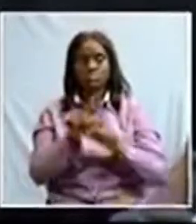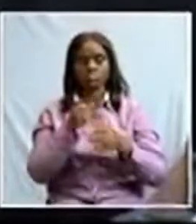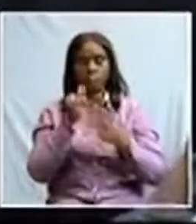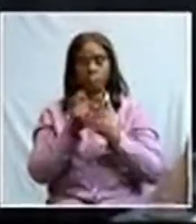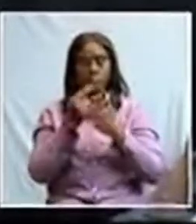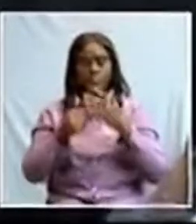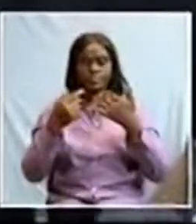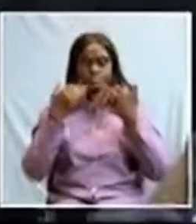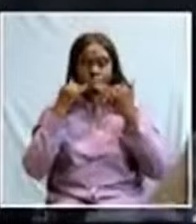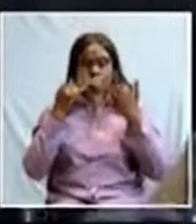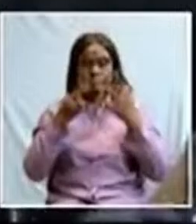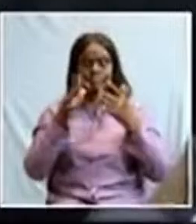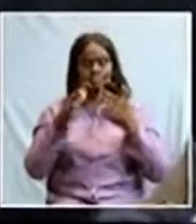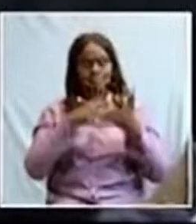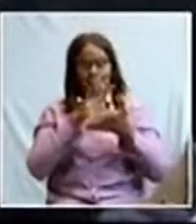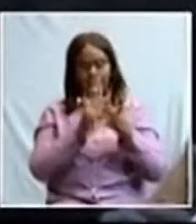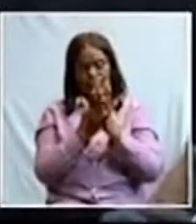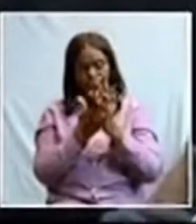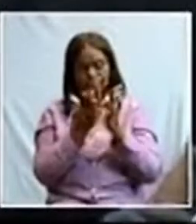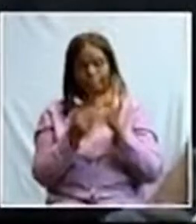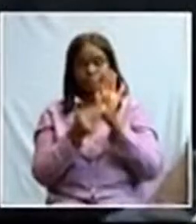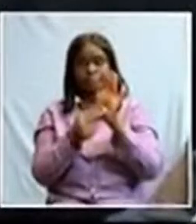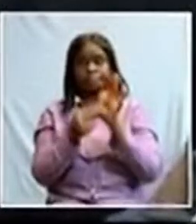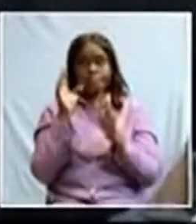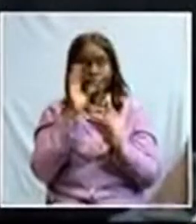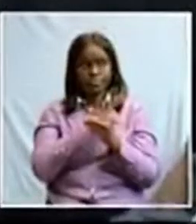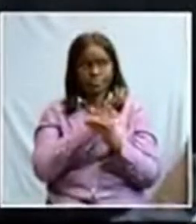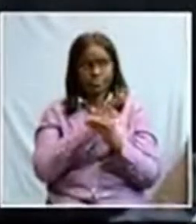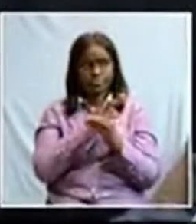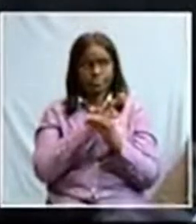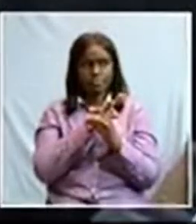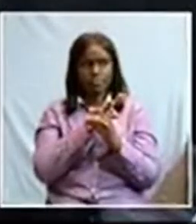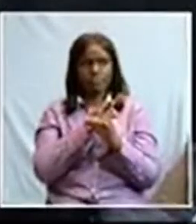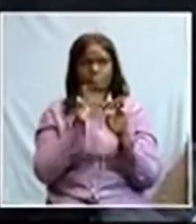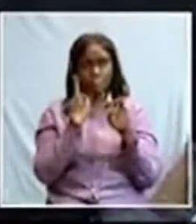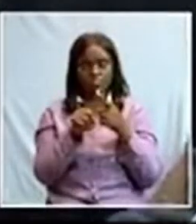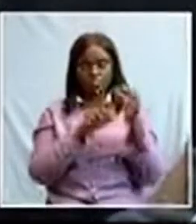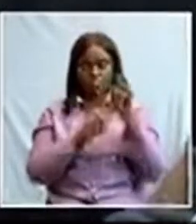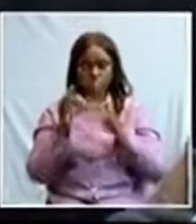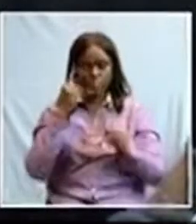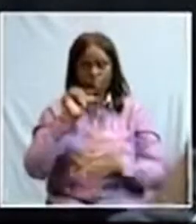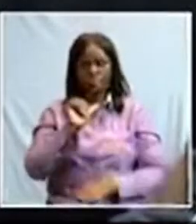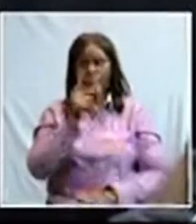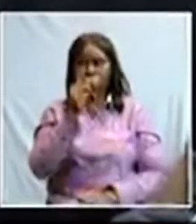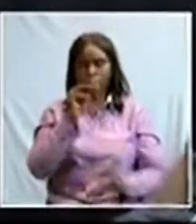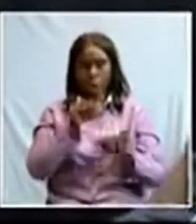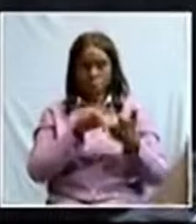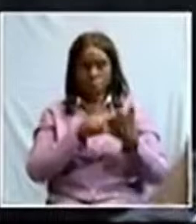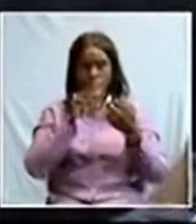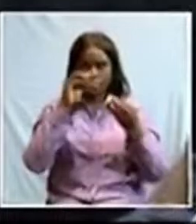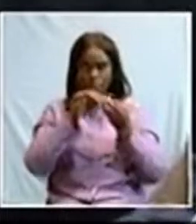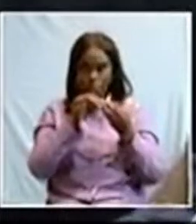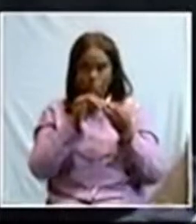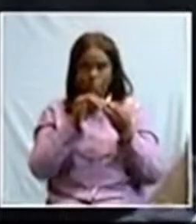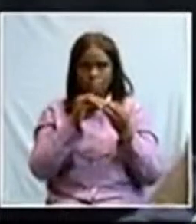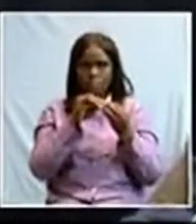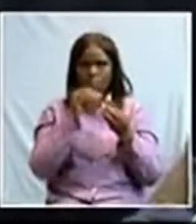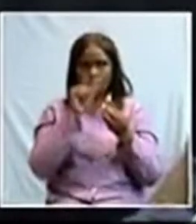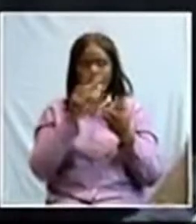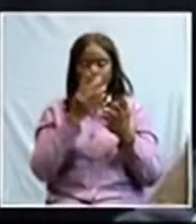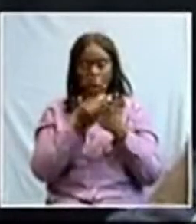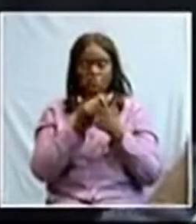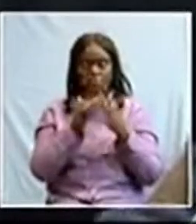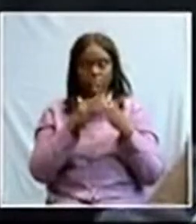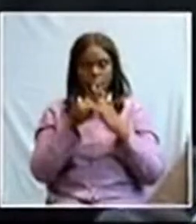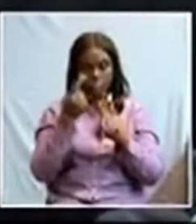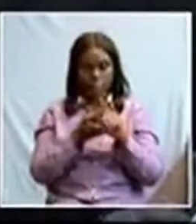As confirmed by the ledger that you have provided, to account for the 13 million plus, the expenditure